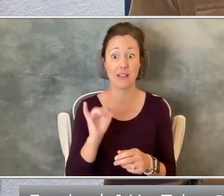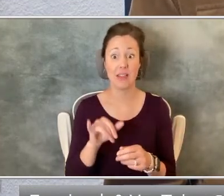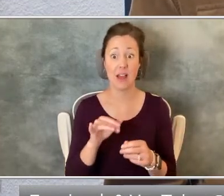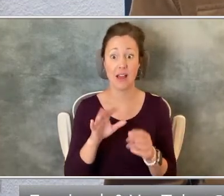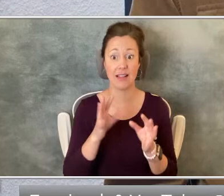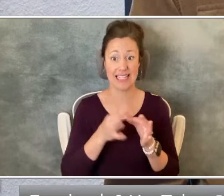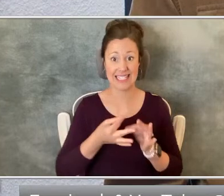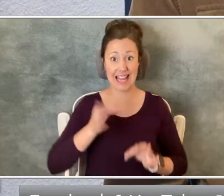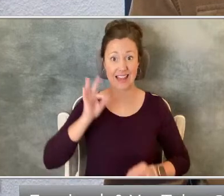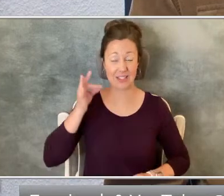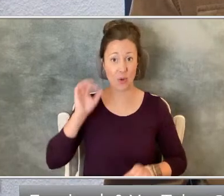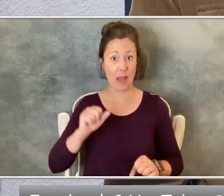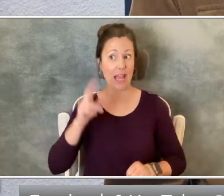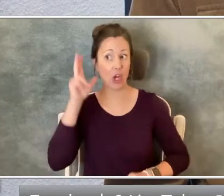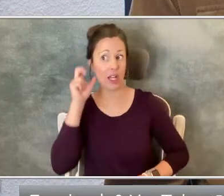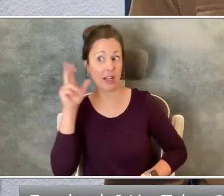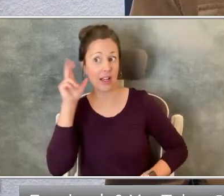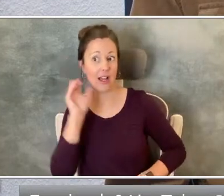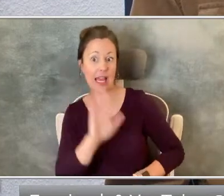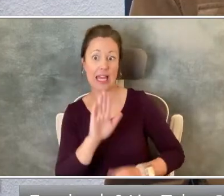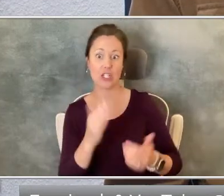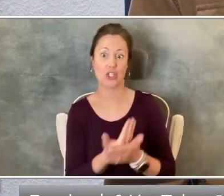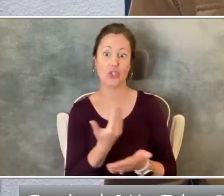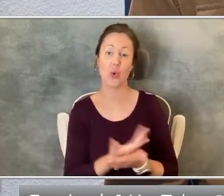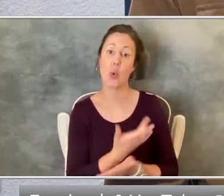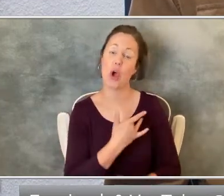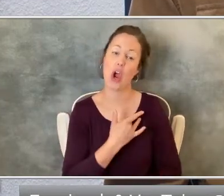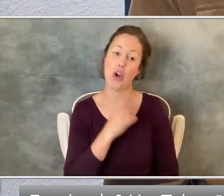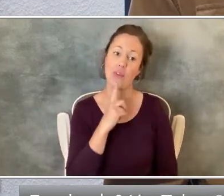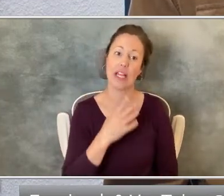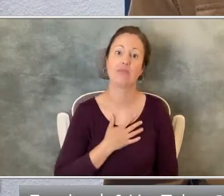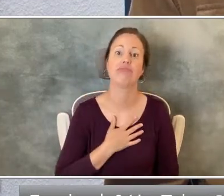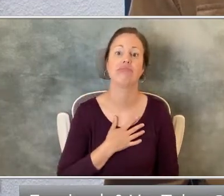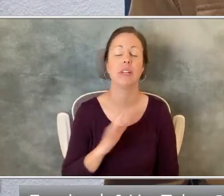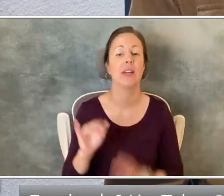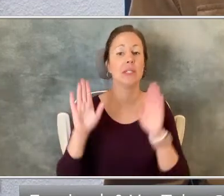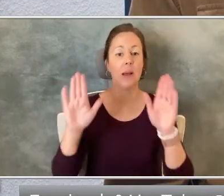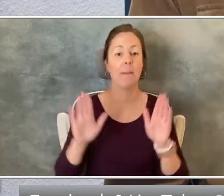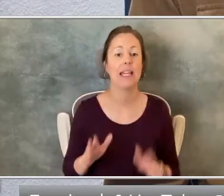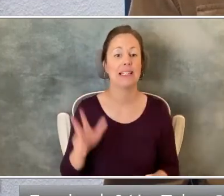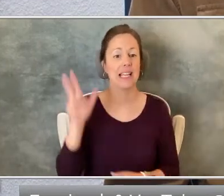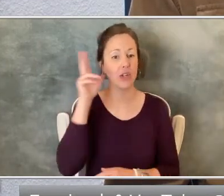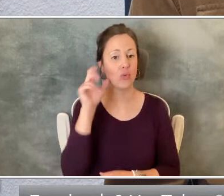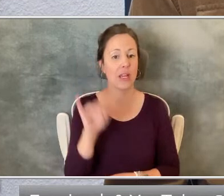was absolutely an unbelievable end to the day to be able to hear that as well.